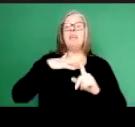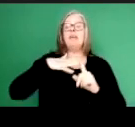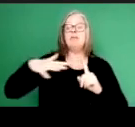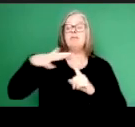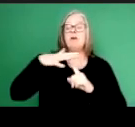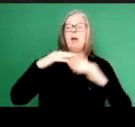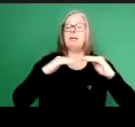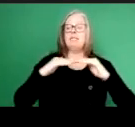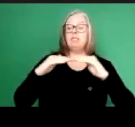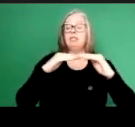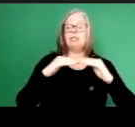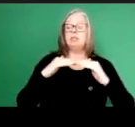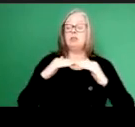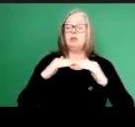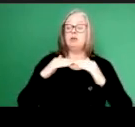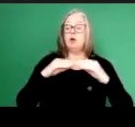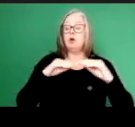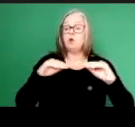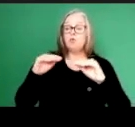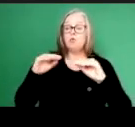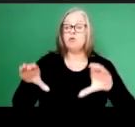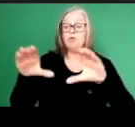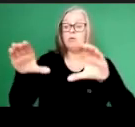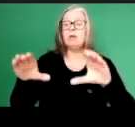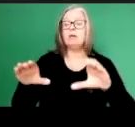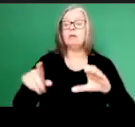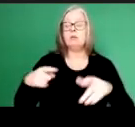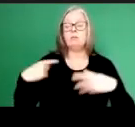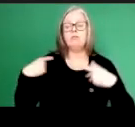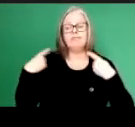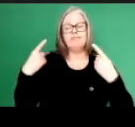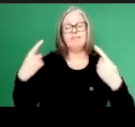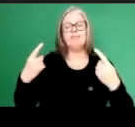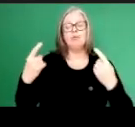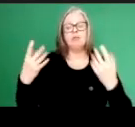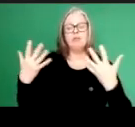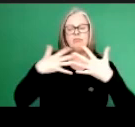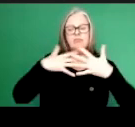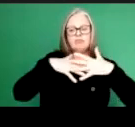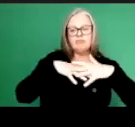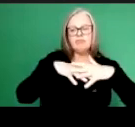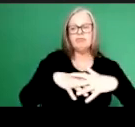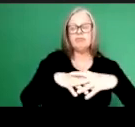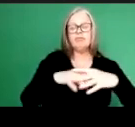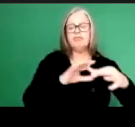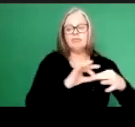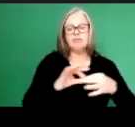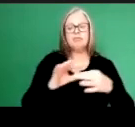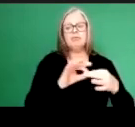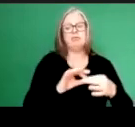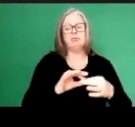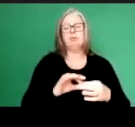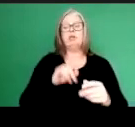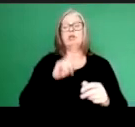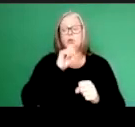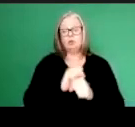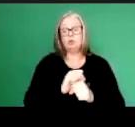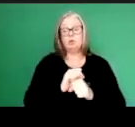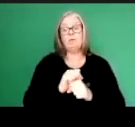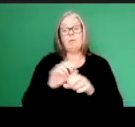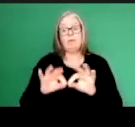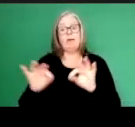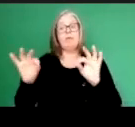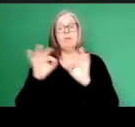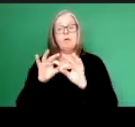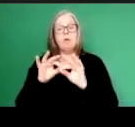has been deeply synergistic. Um, and this is even more true and an even more important lesson in the, in